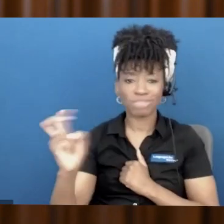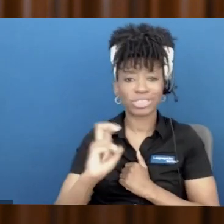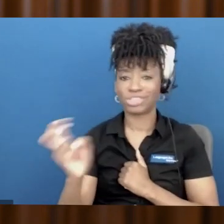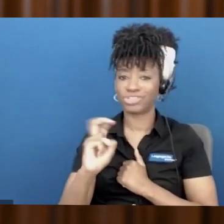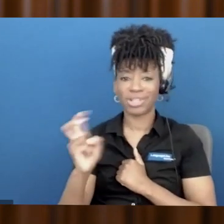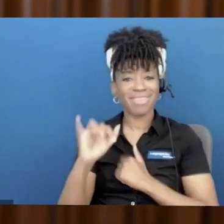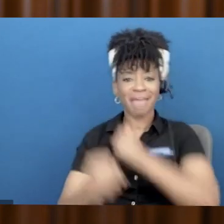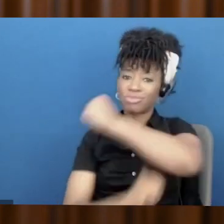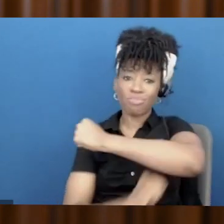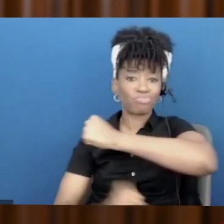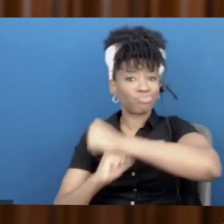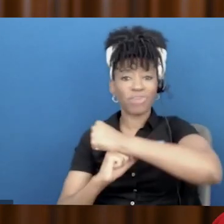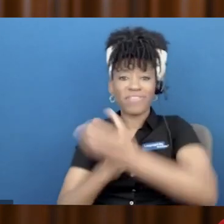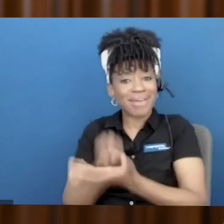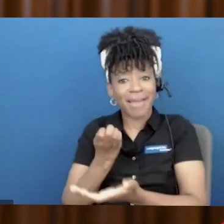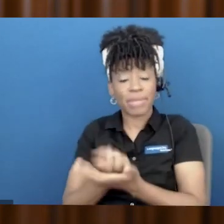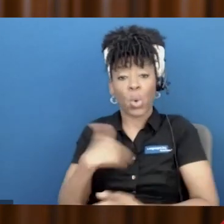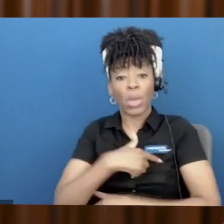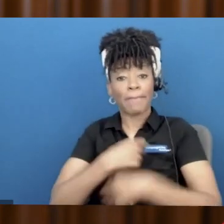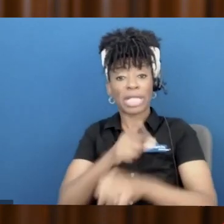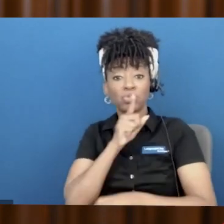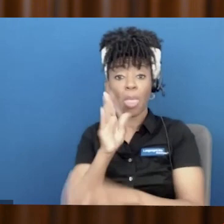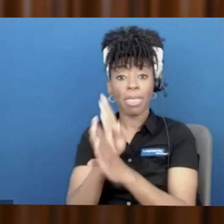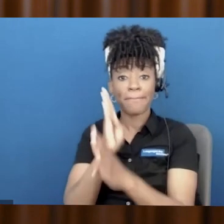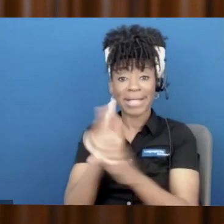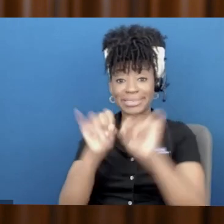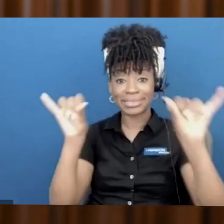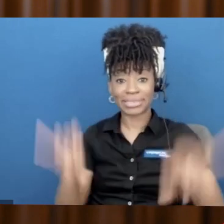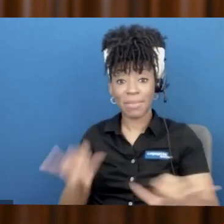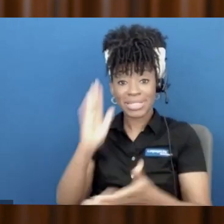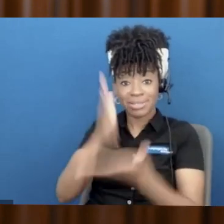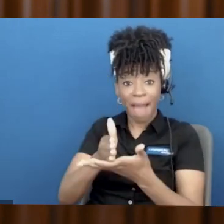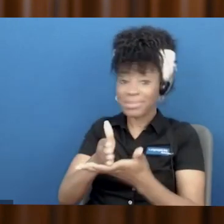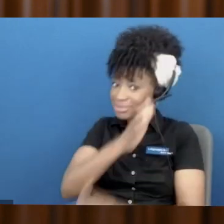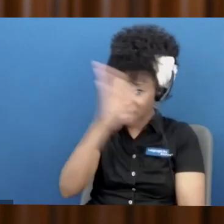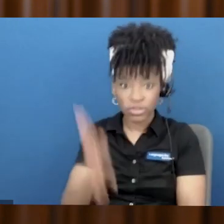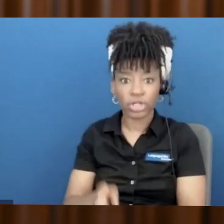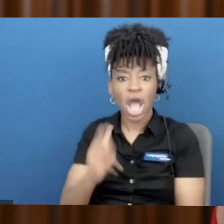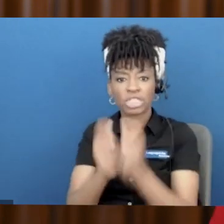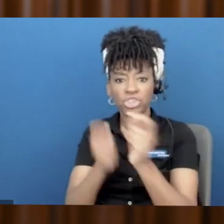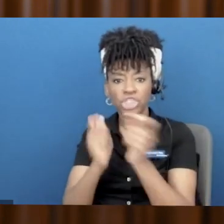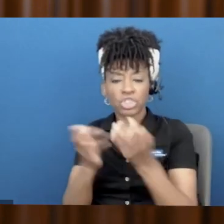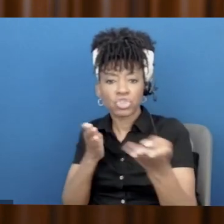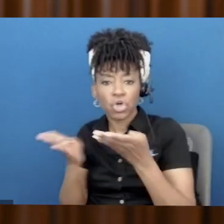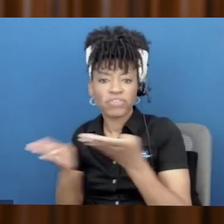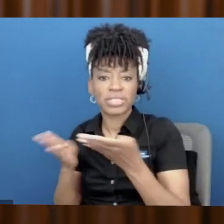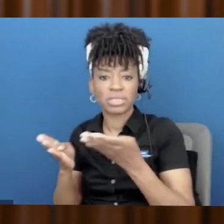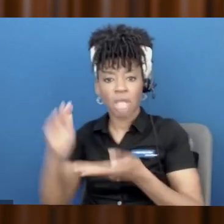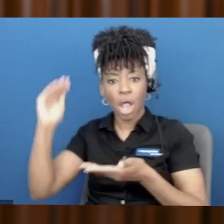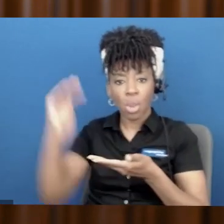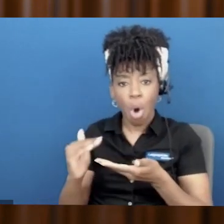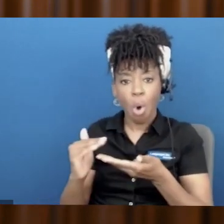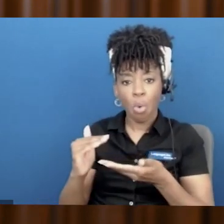the economy, we made sure our bus system never stopped operating. We adjusted service levels, we waived bus fares, and